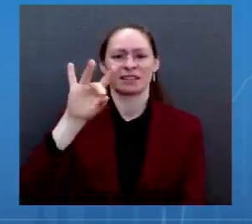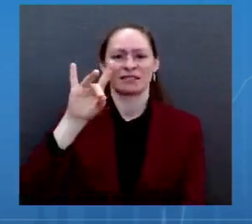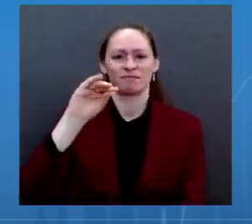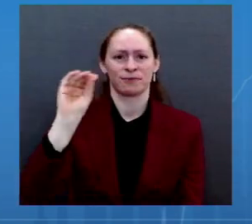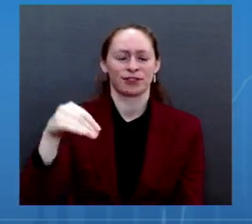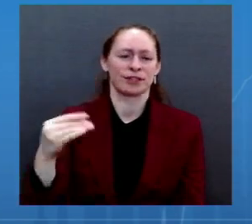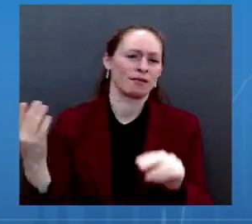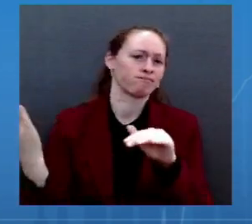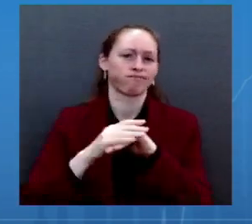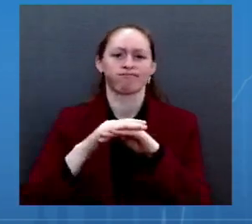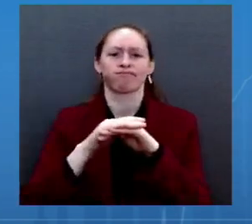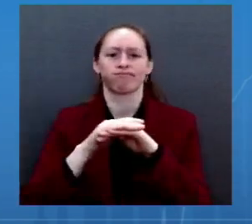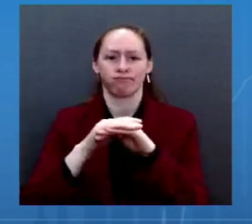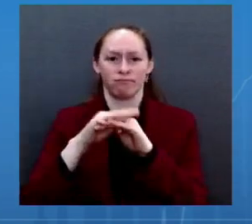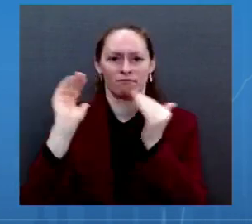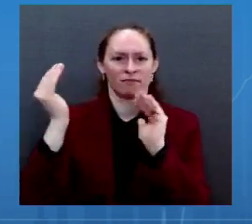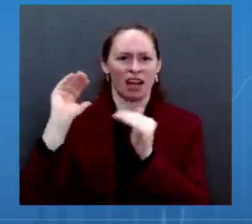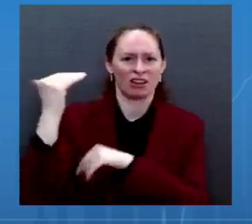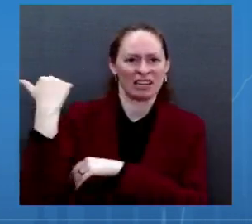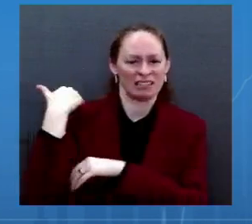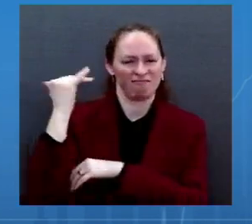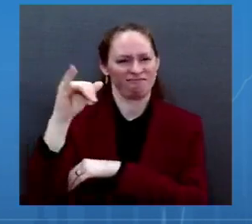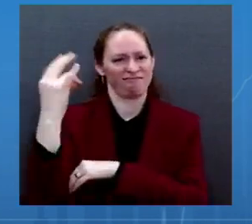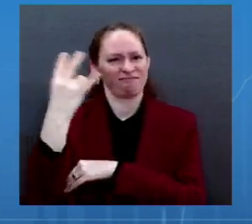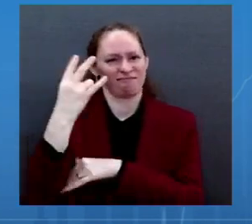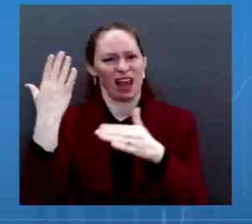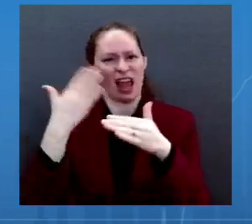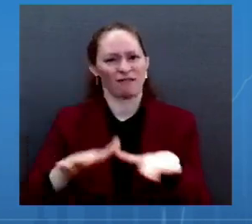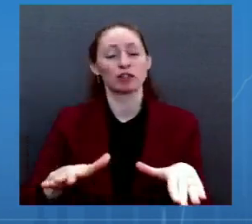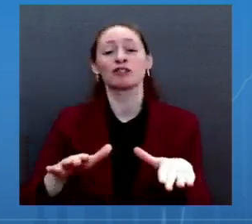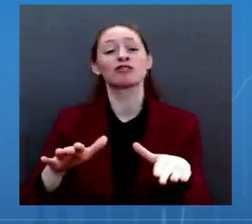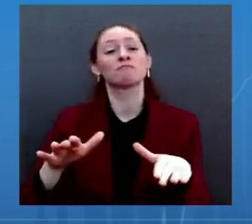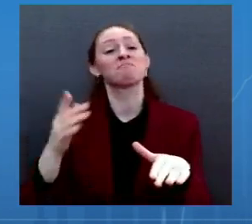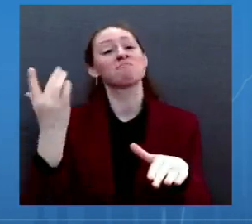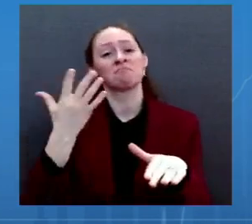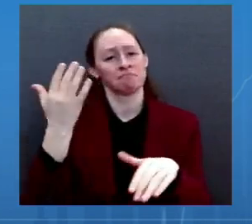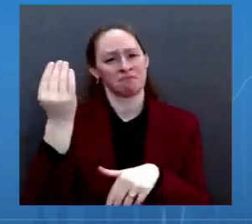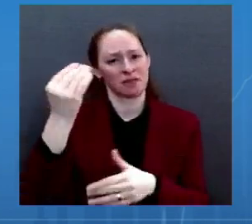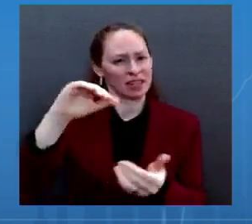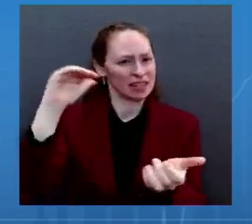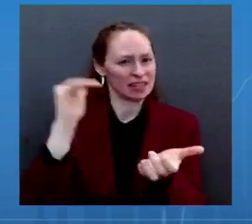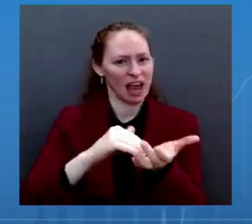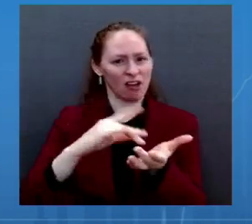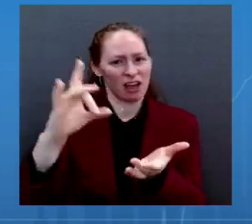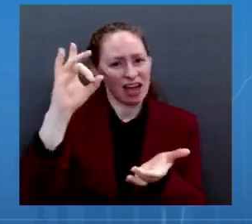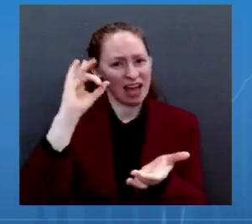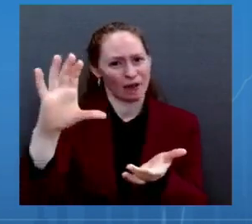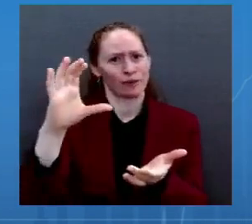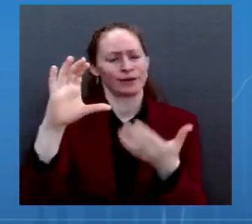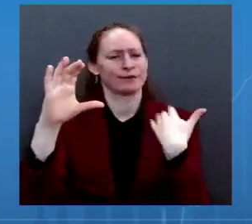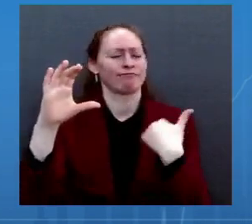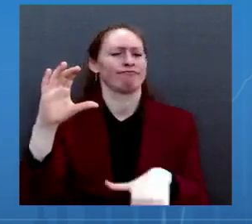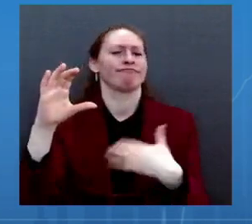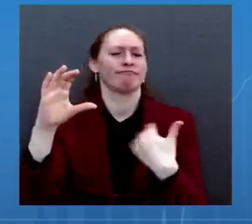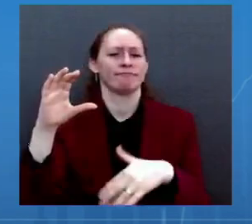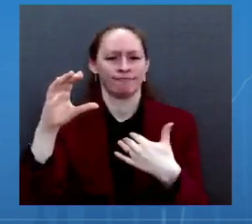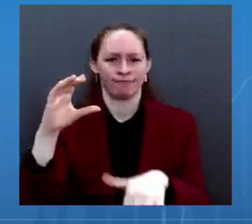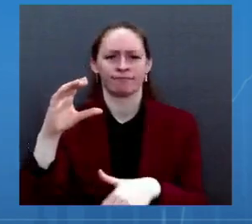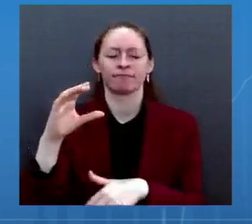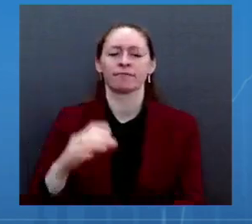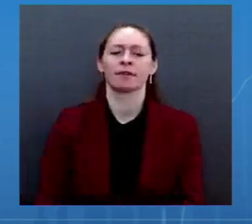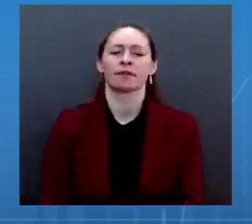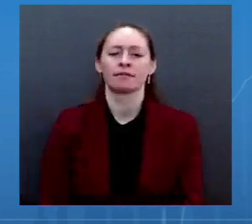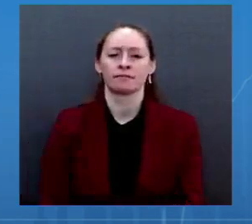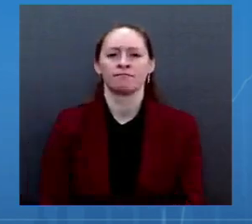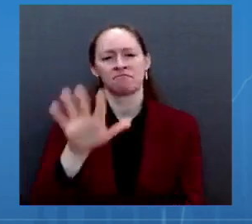is about 14,800 per day, an increase of about 63% over the previous week. And the 7-day average of